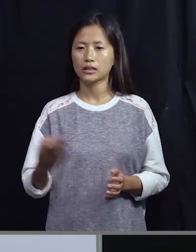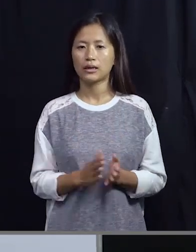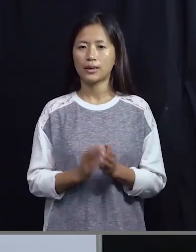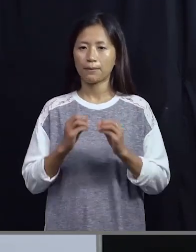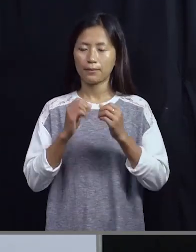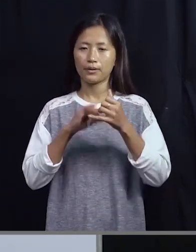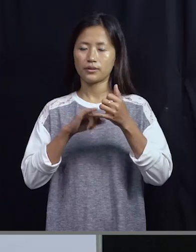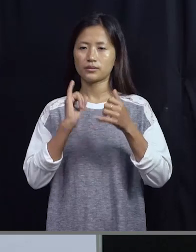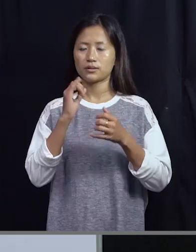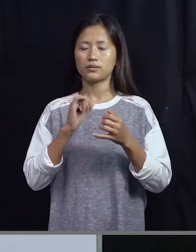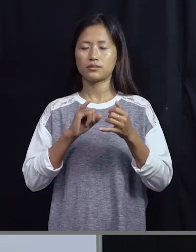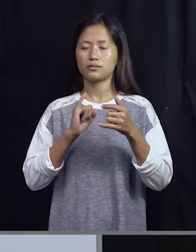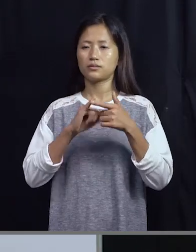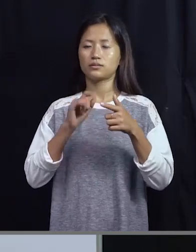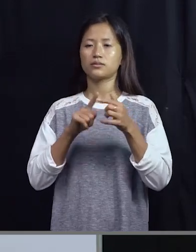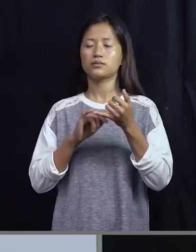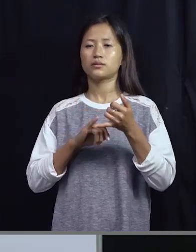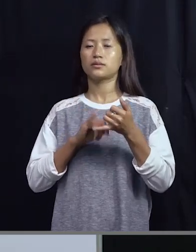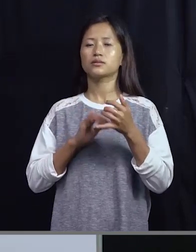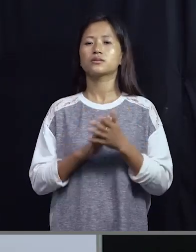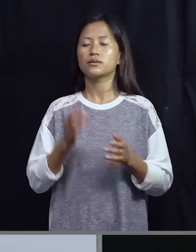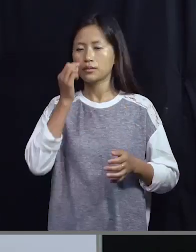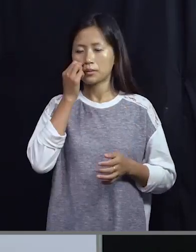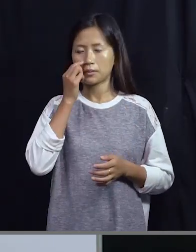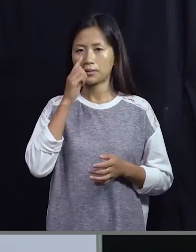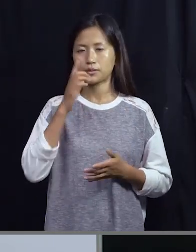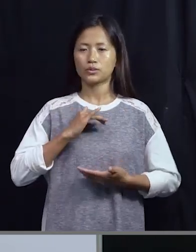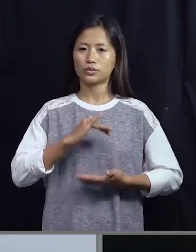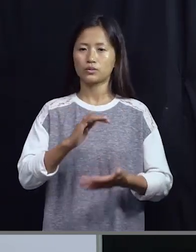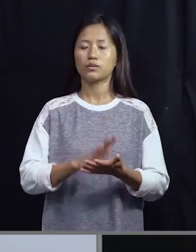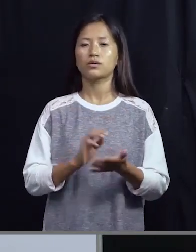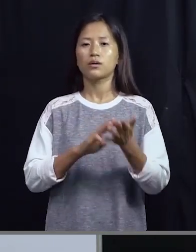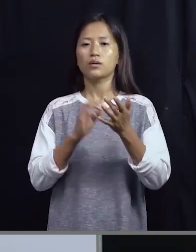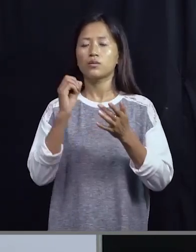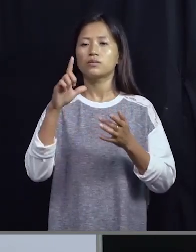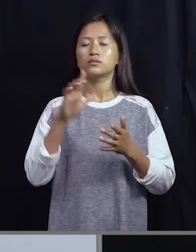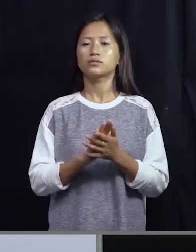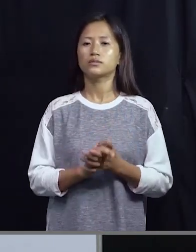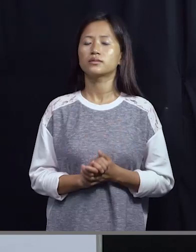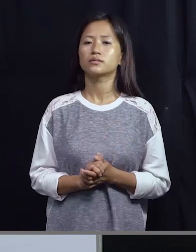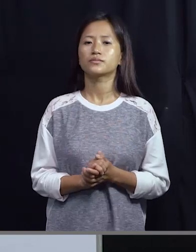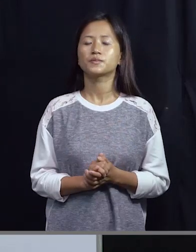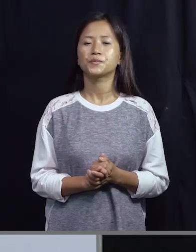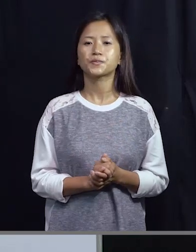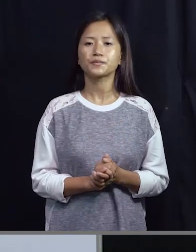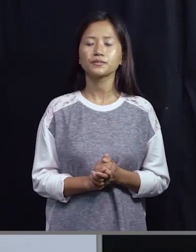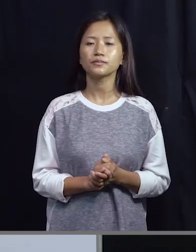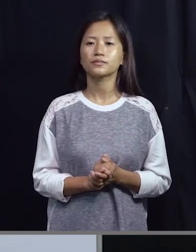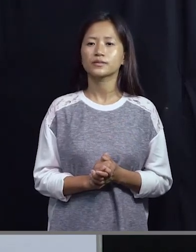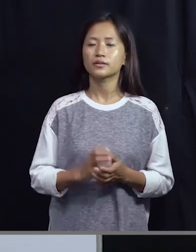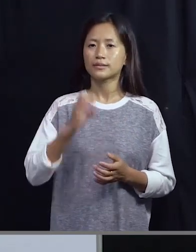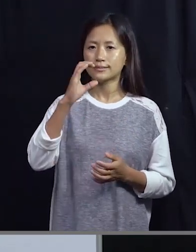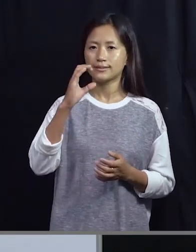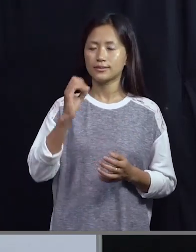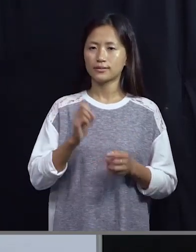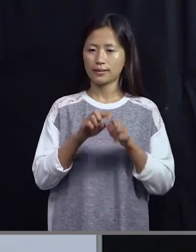bases into the daughter molecule simultaneously. So the presence of C in the